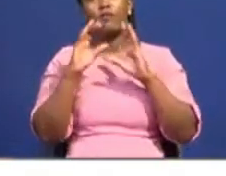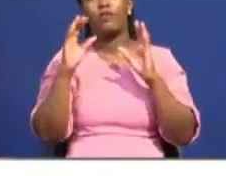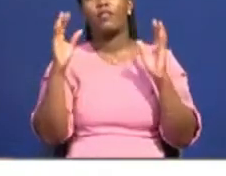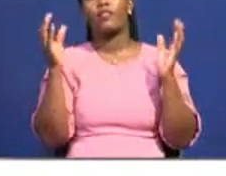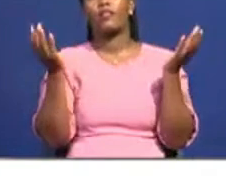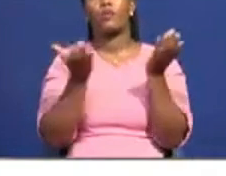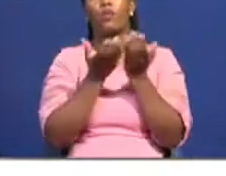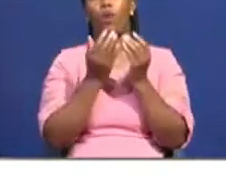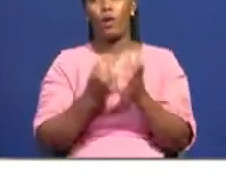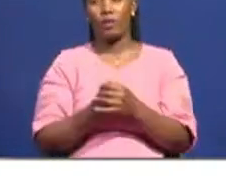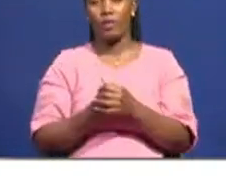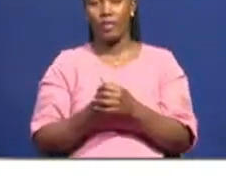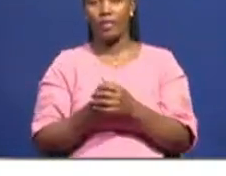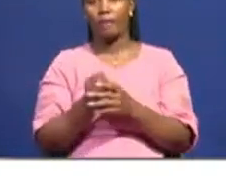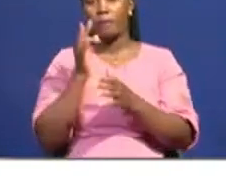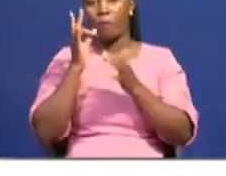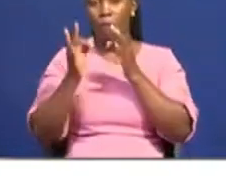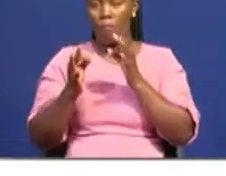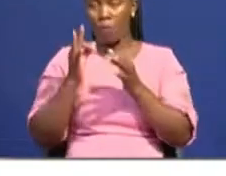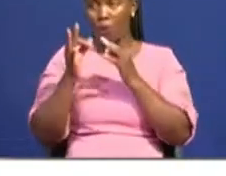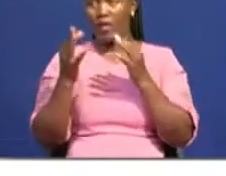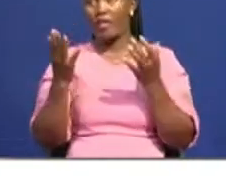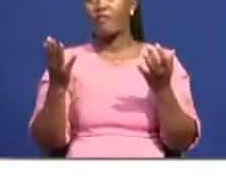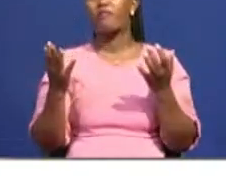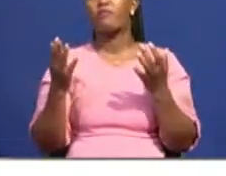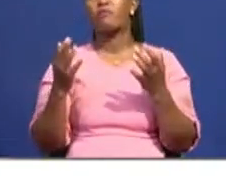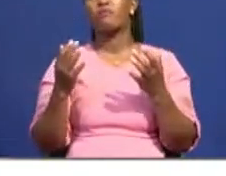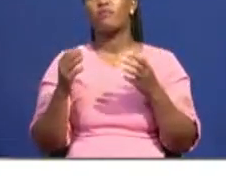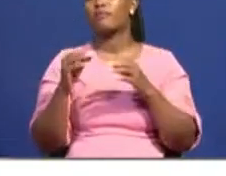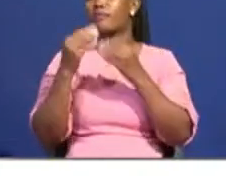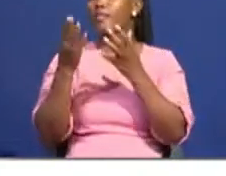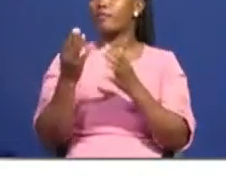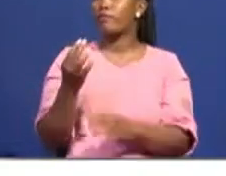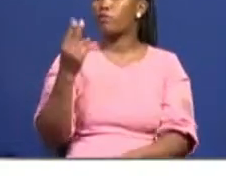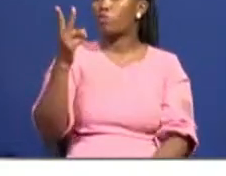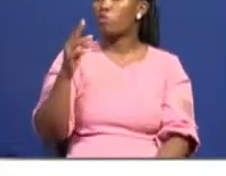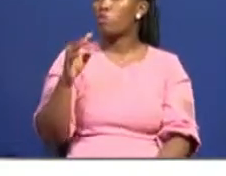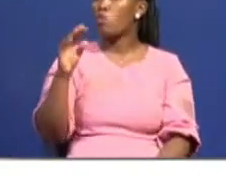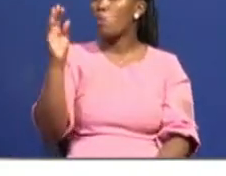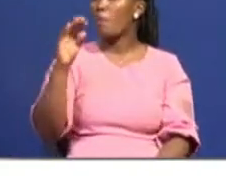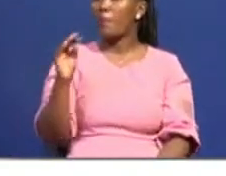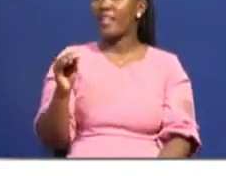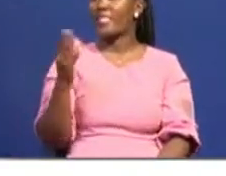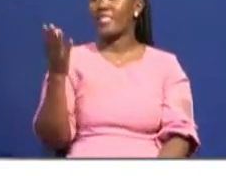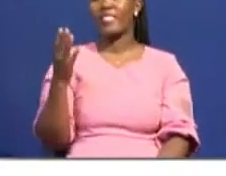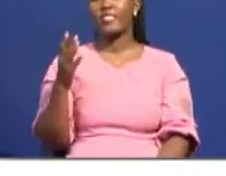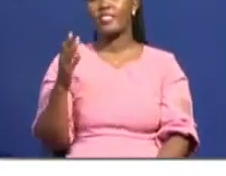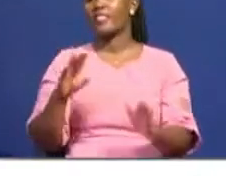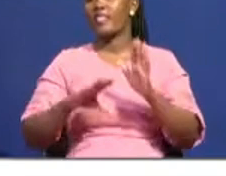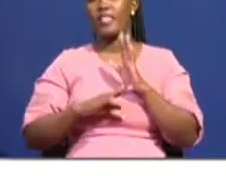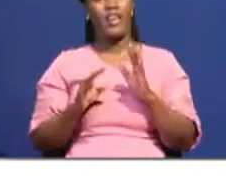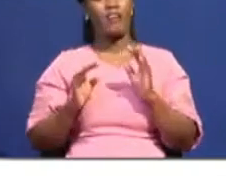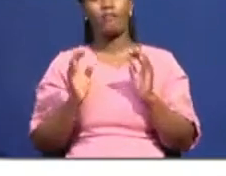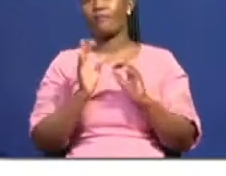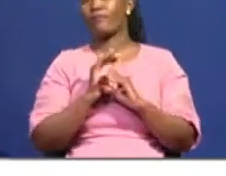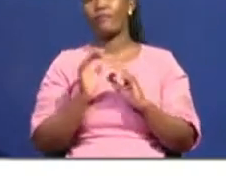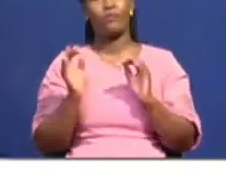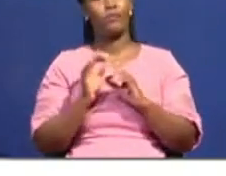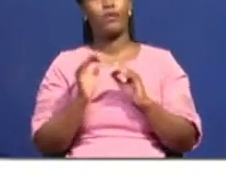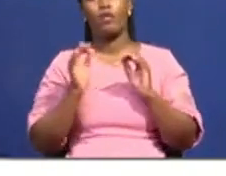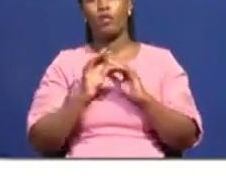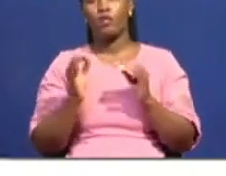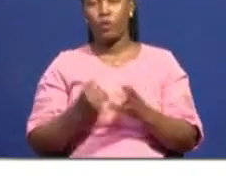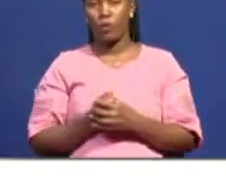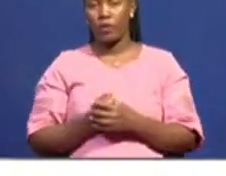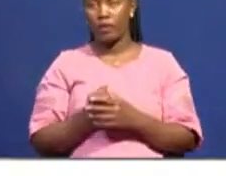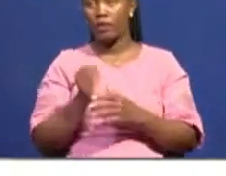So if I gave you a pillar of 2%, you would not even feel it. So equally, if Kenya